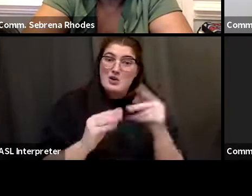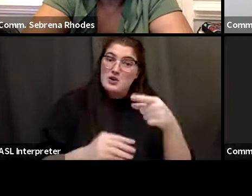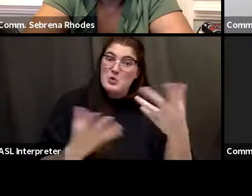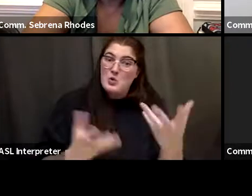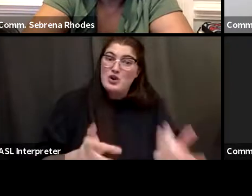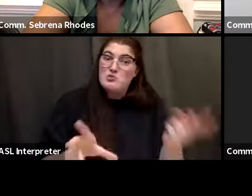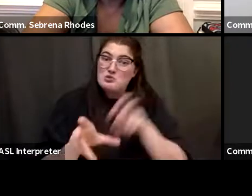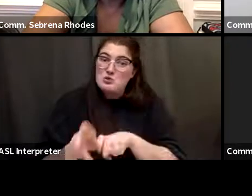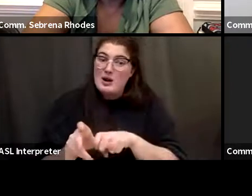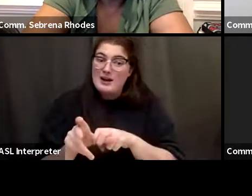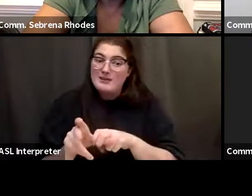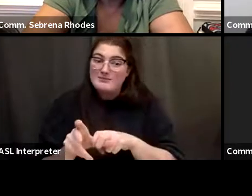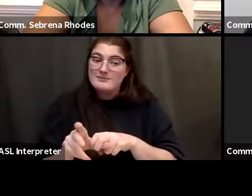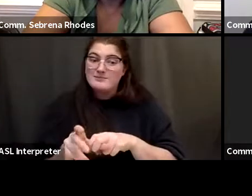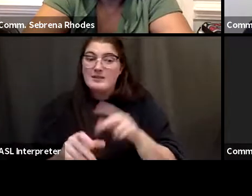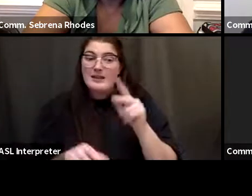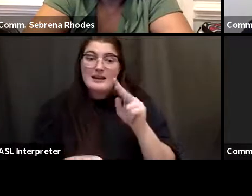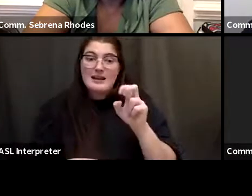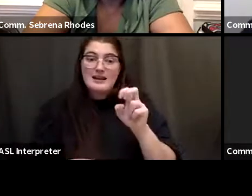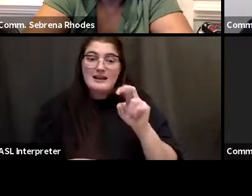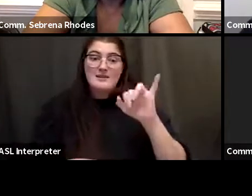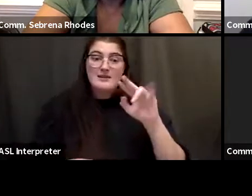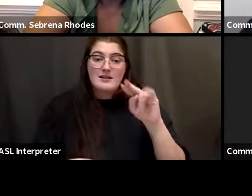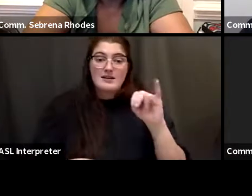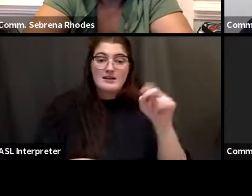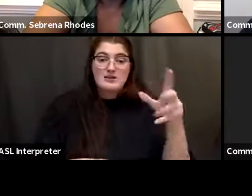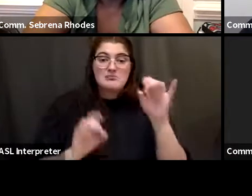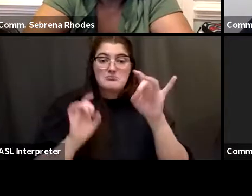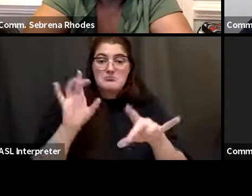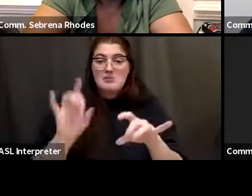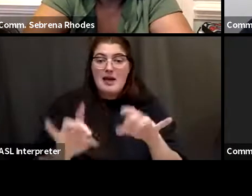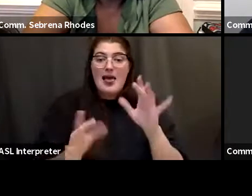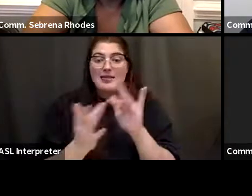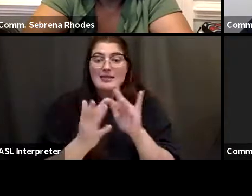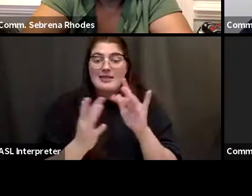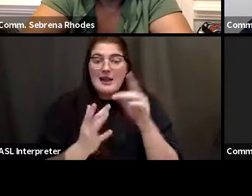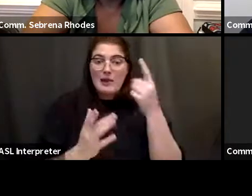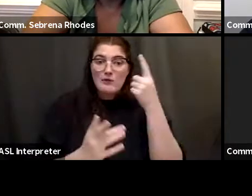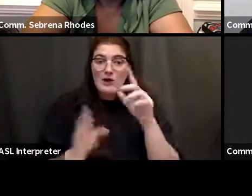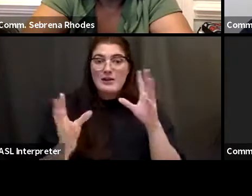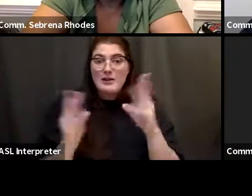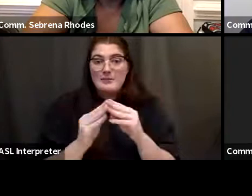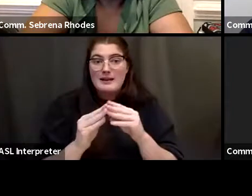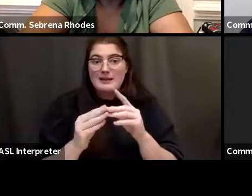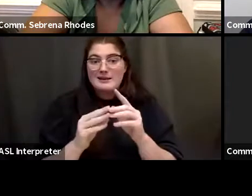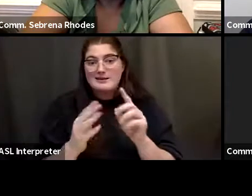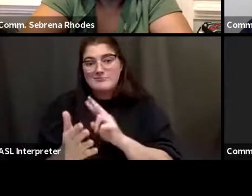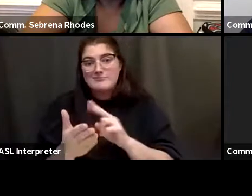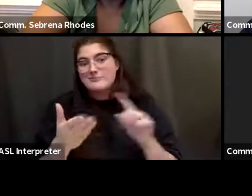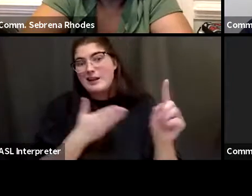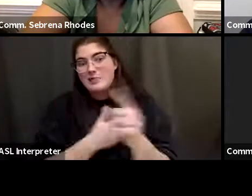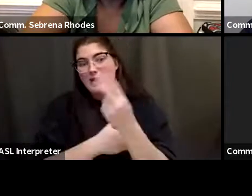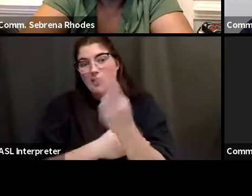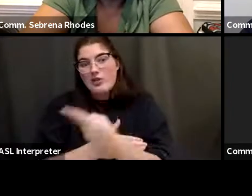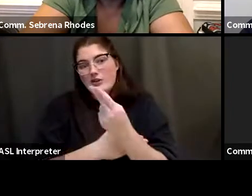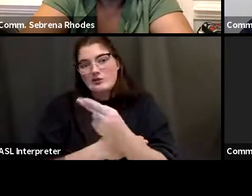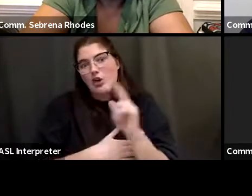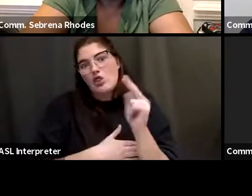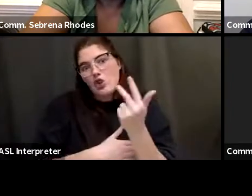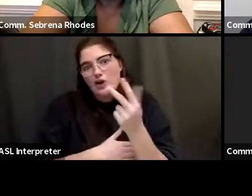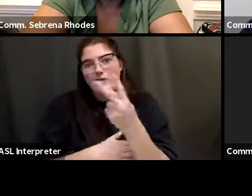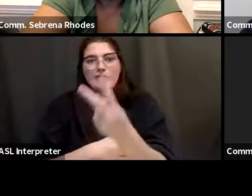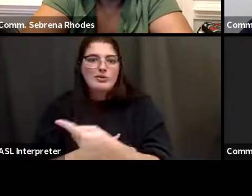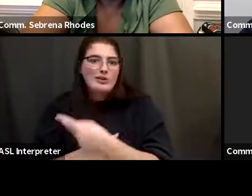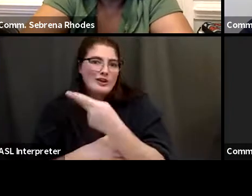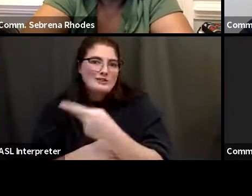in. Kevin is dropping the links to the meeting for next Thursday. It's always the week after, or it's the third Thursday of the